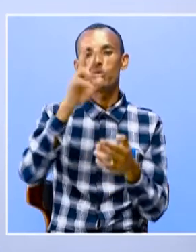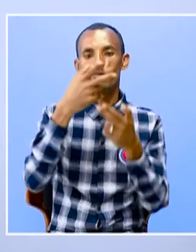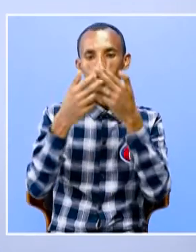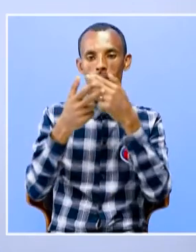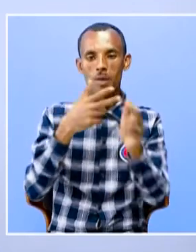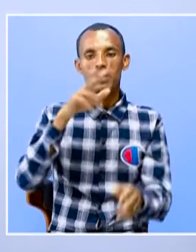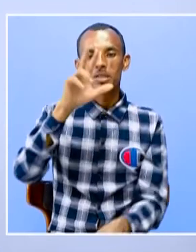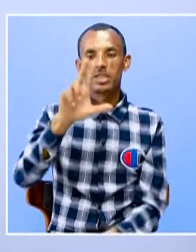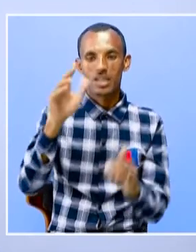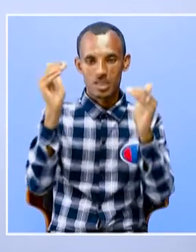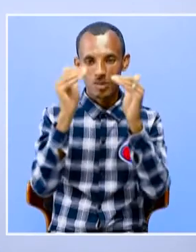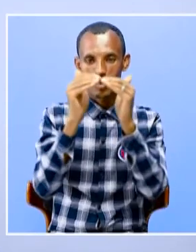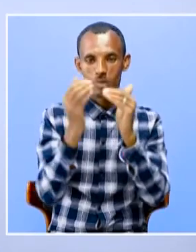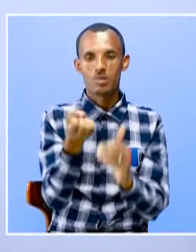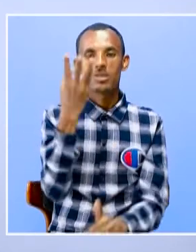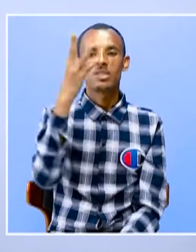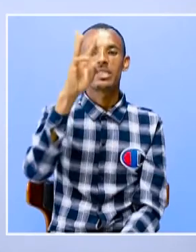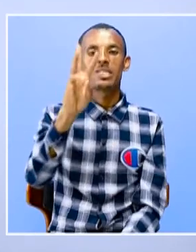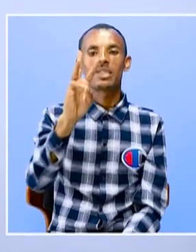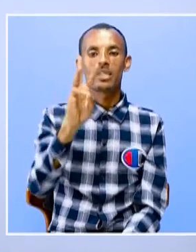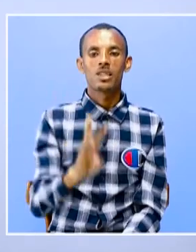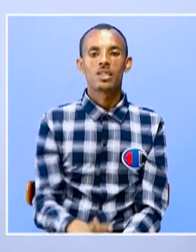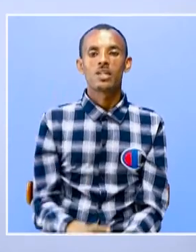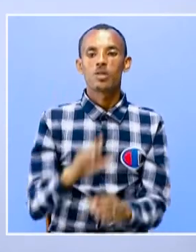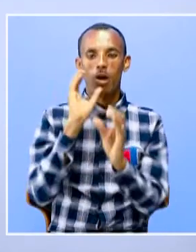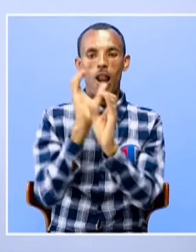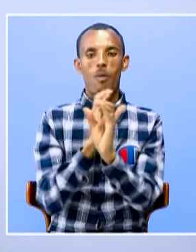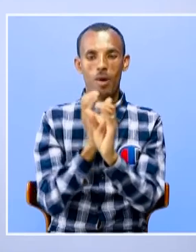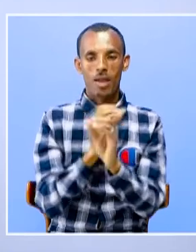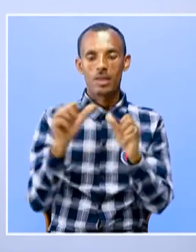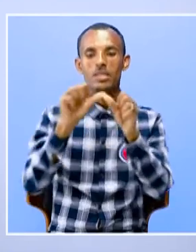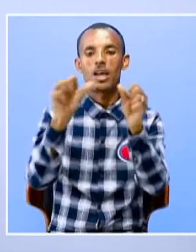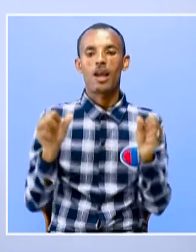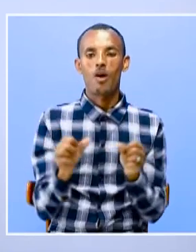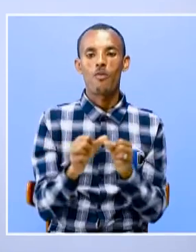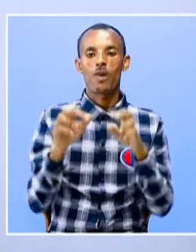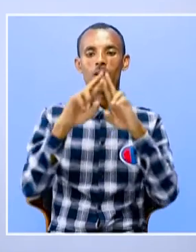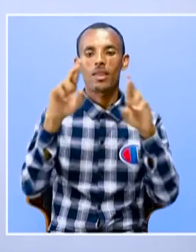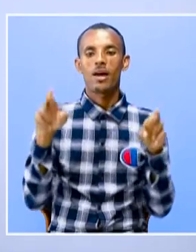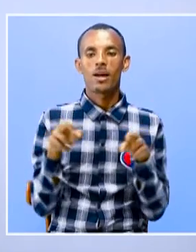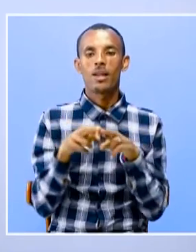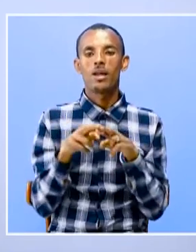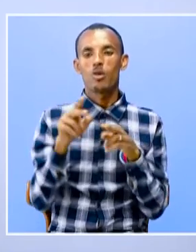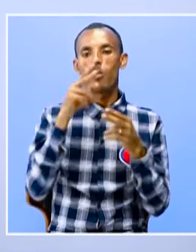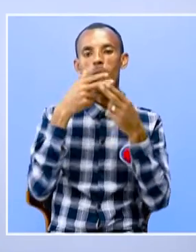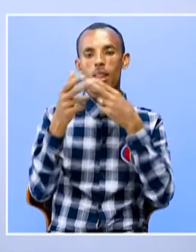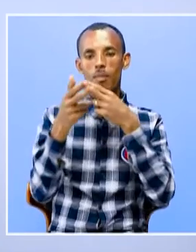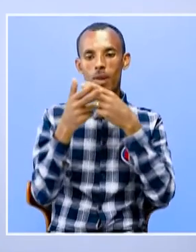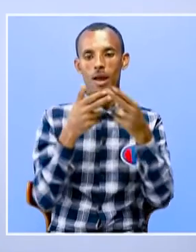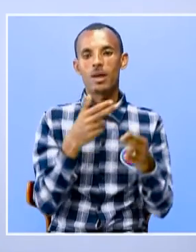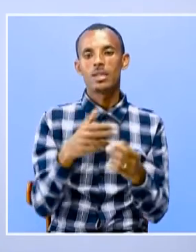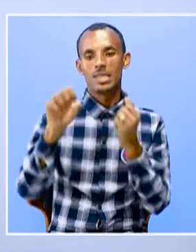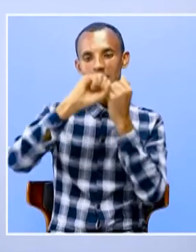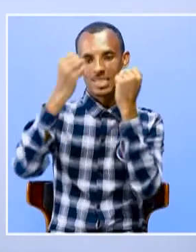you 6. Therefore, to calculate the area of rectangle, simply you multiply the